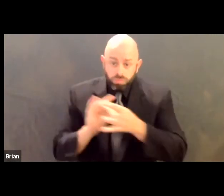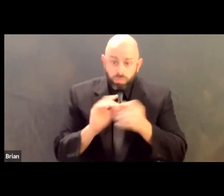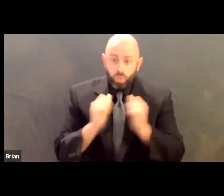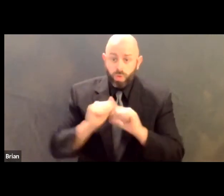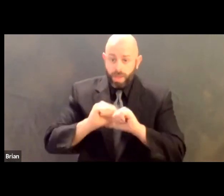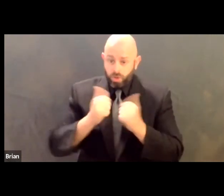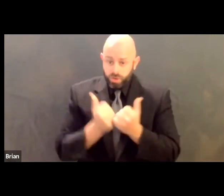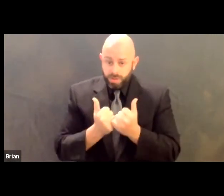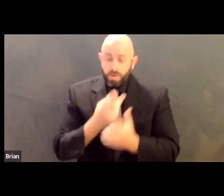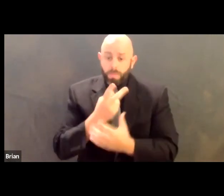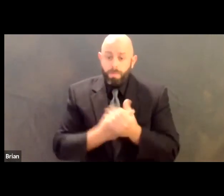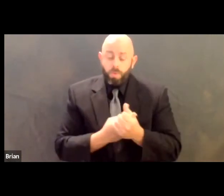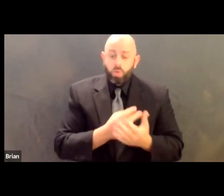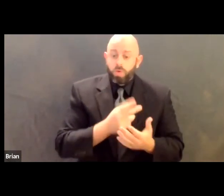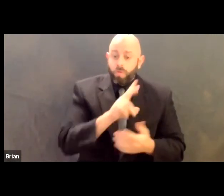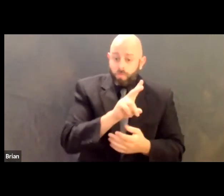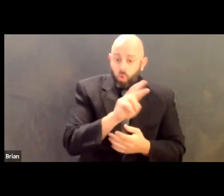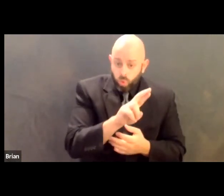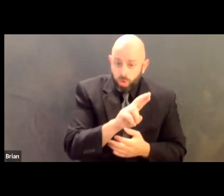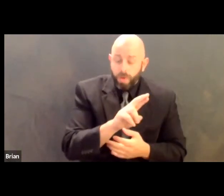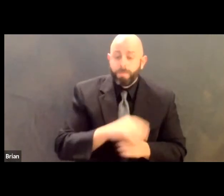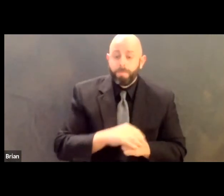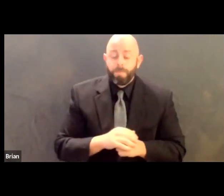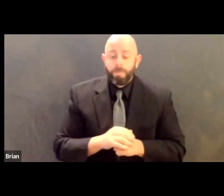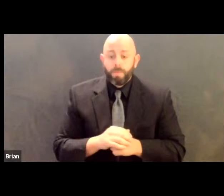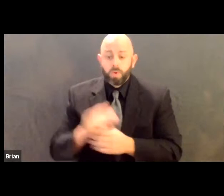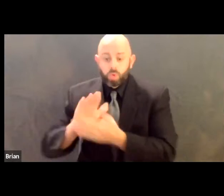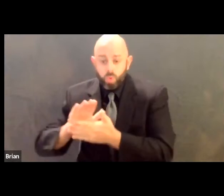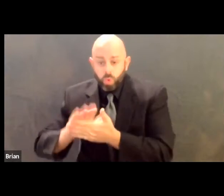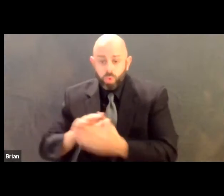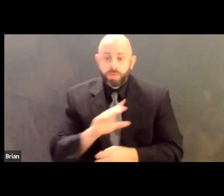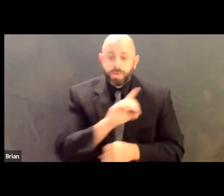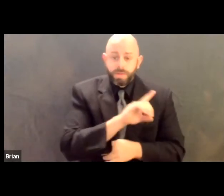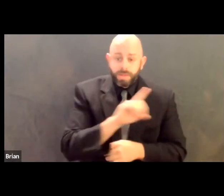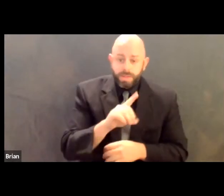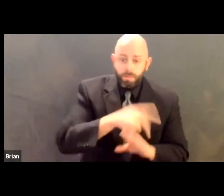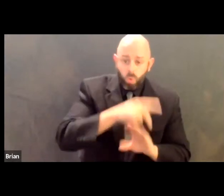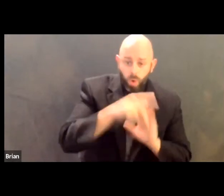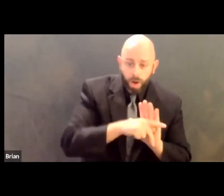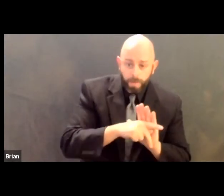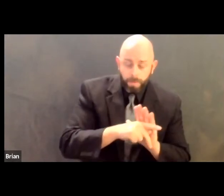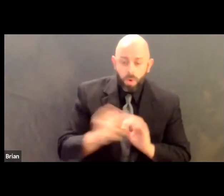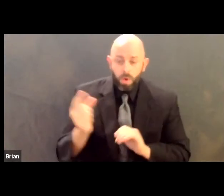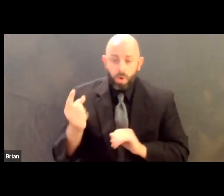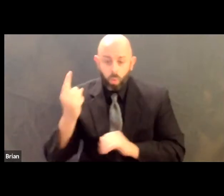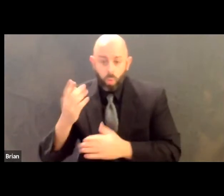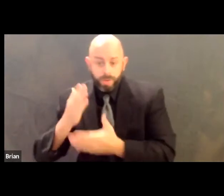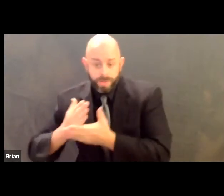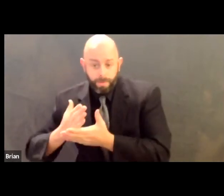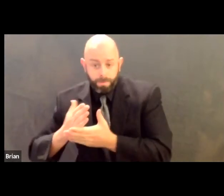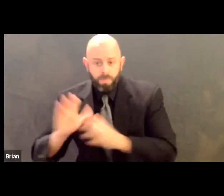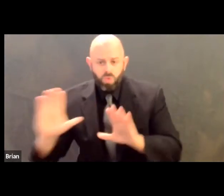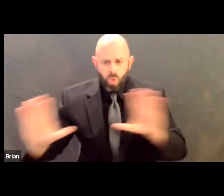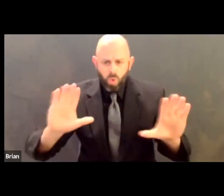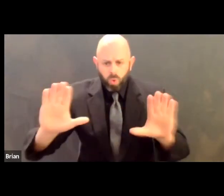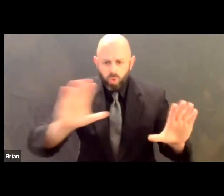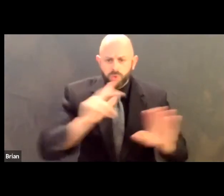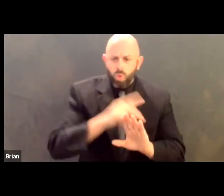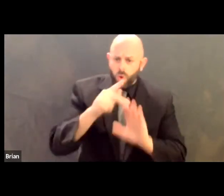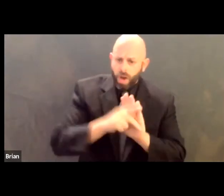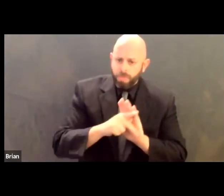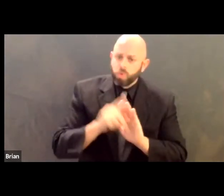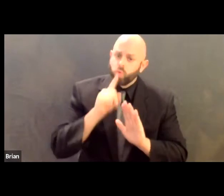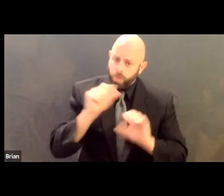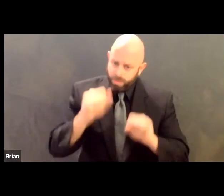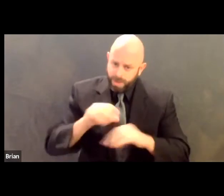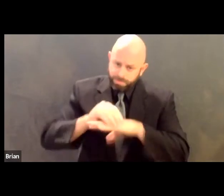rehab, schools, DD programs, one-stops can really make a huge difference. And that's what